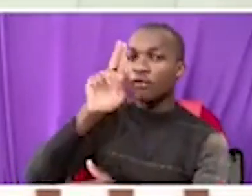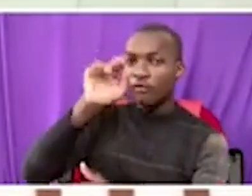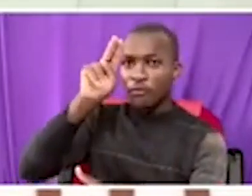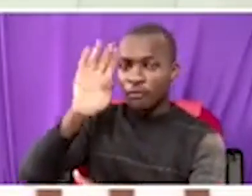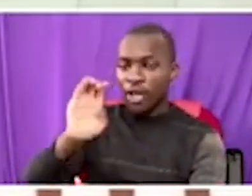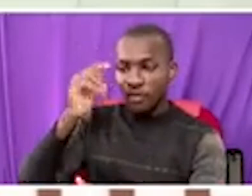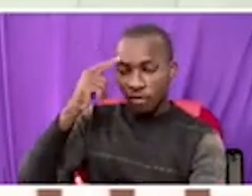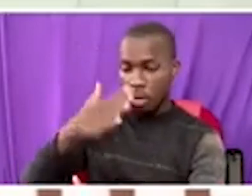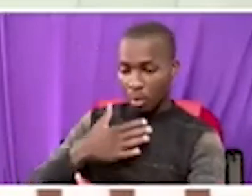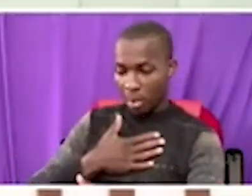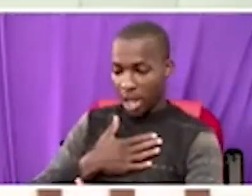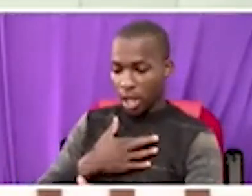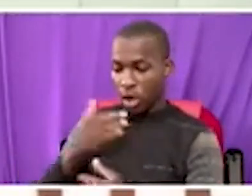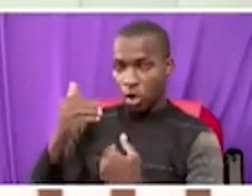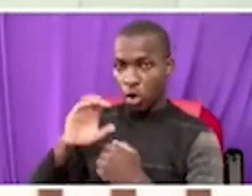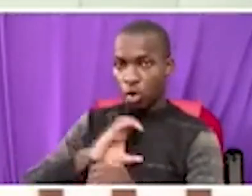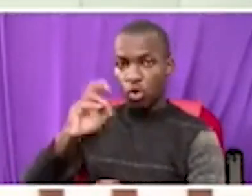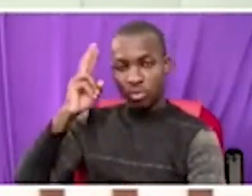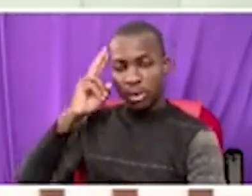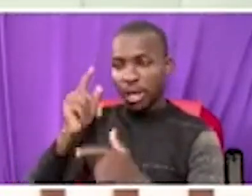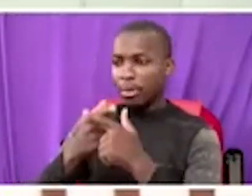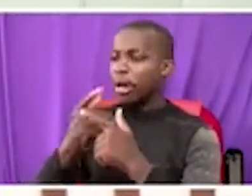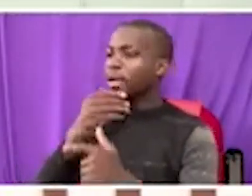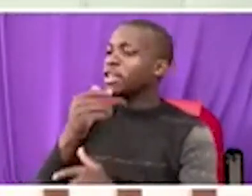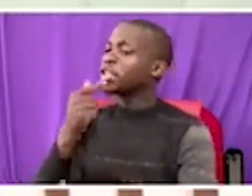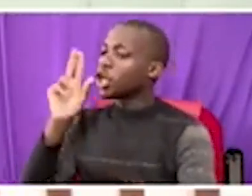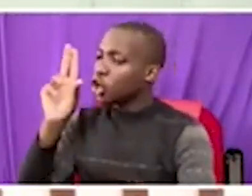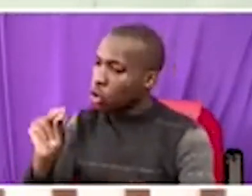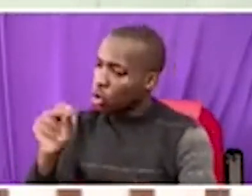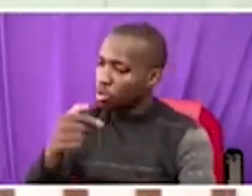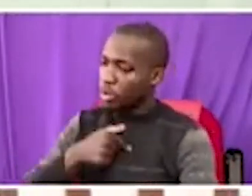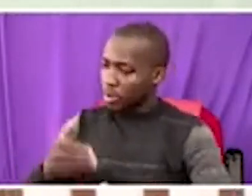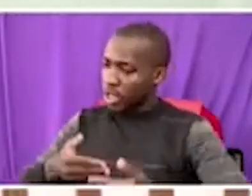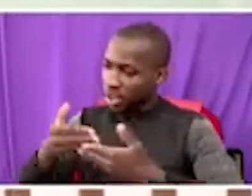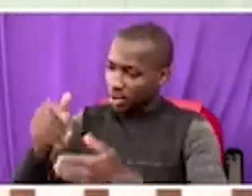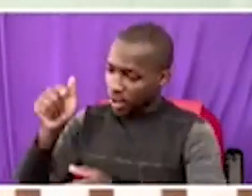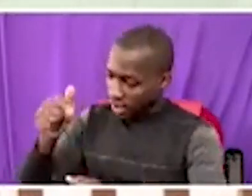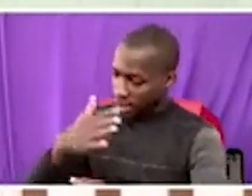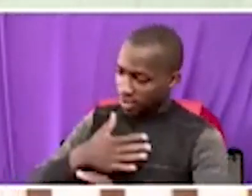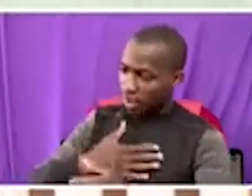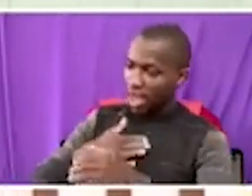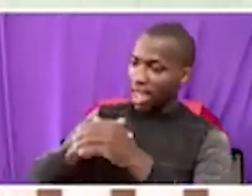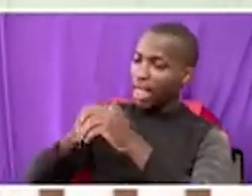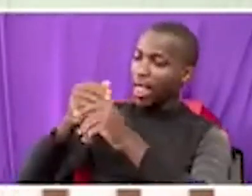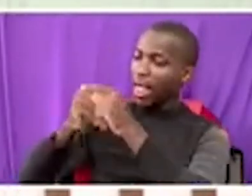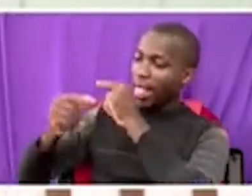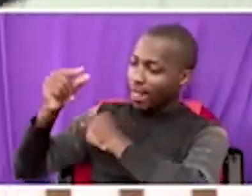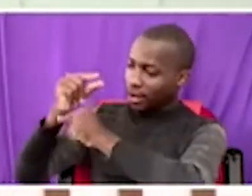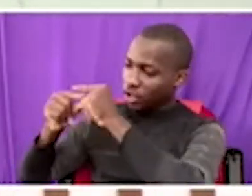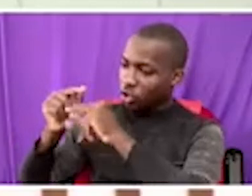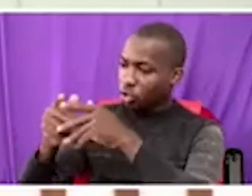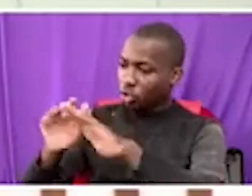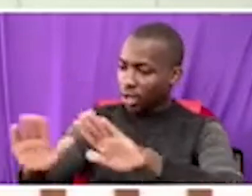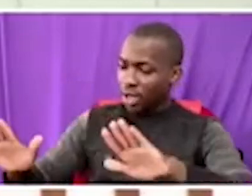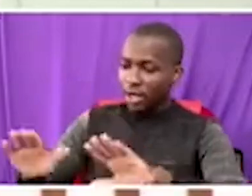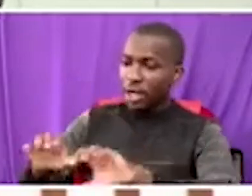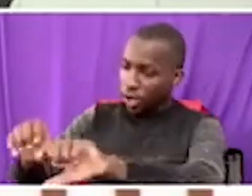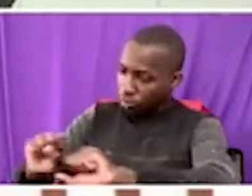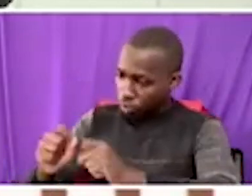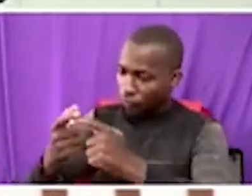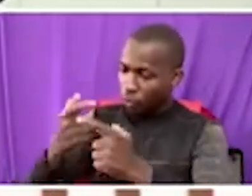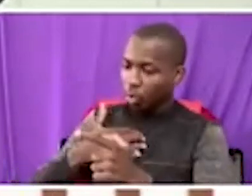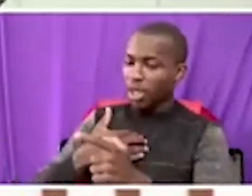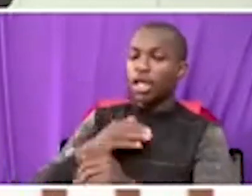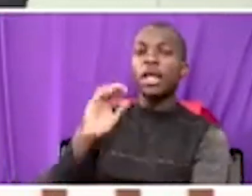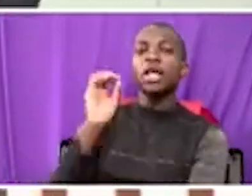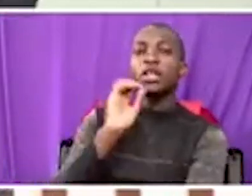purposes. Naboth says, no, I cannot give you this vineyard. It is an ancestral piece of land. You cannot grab it from me.